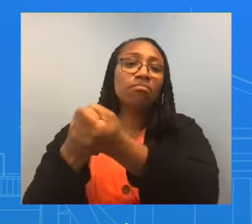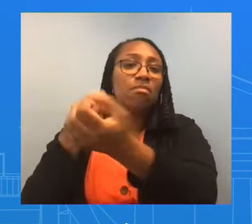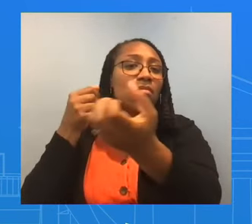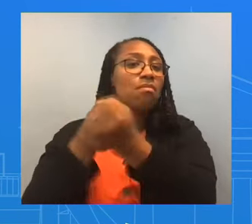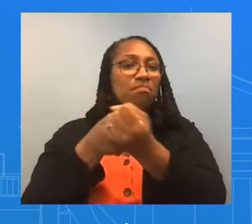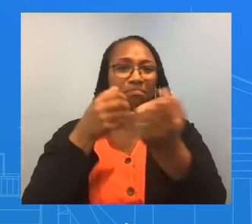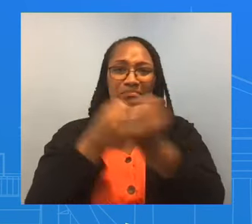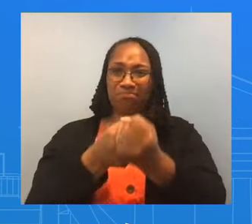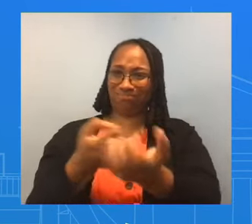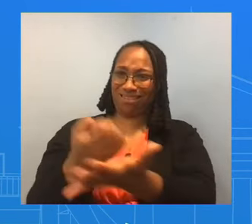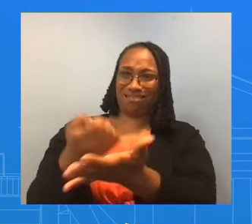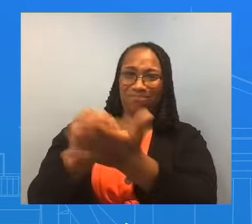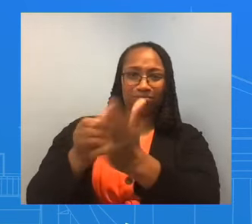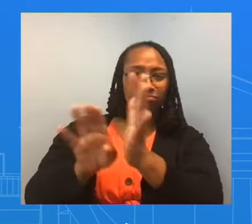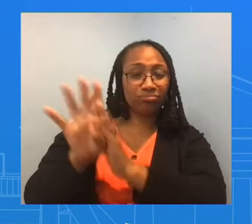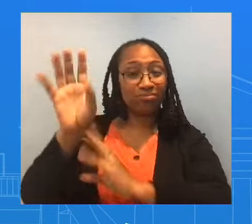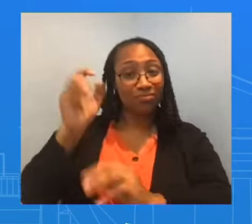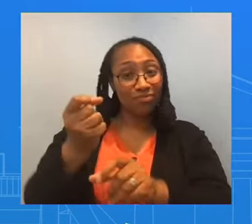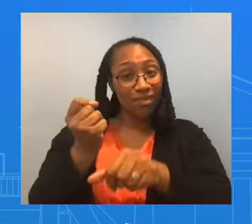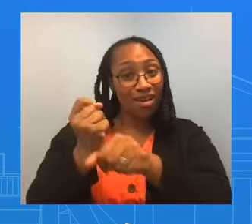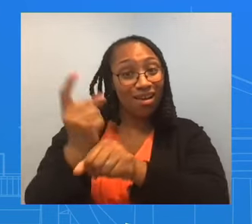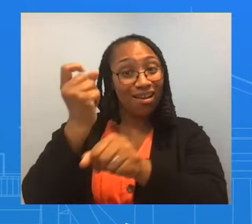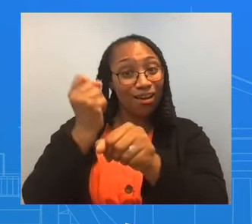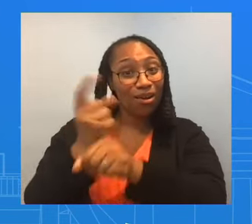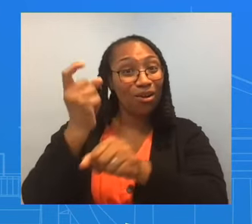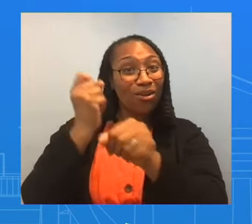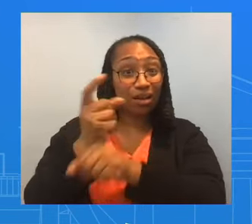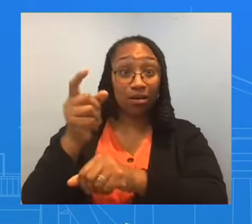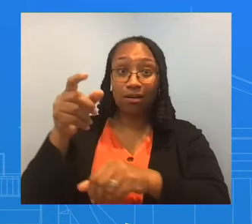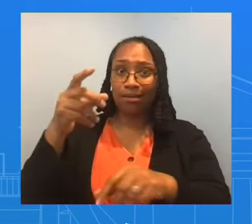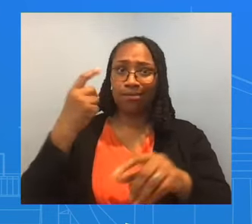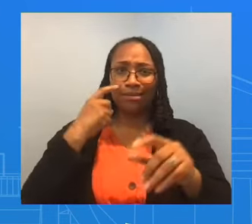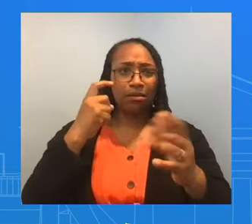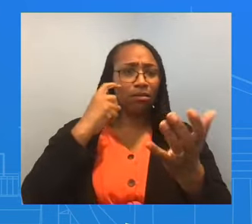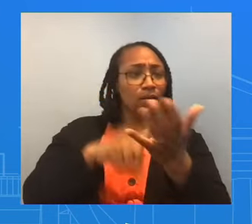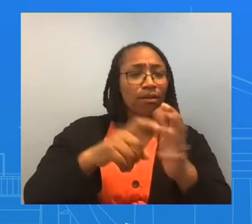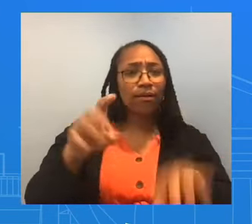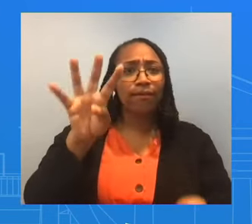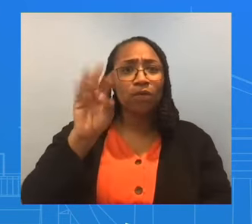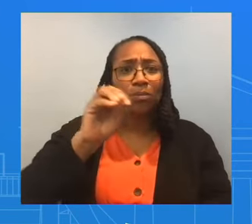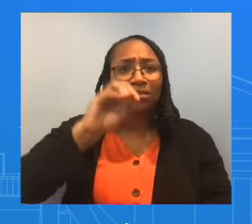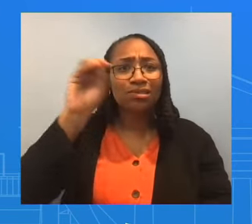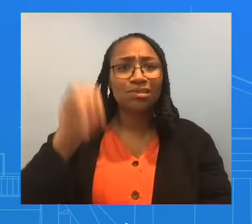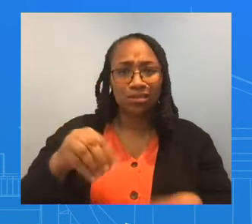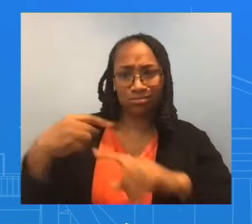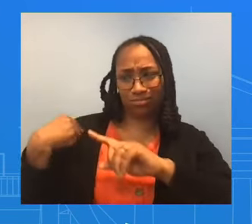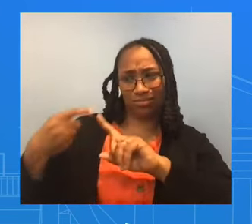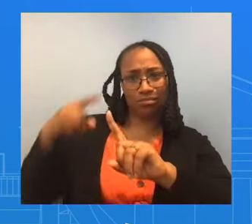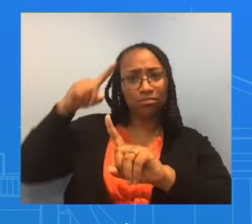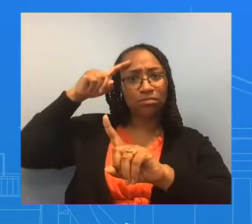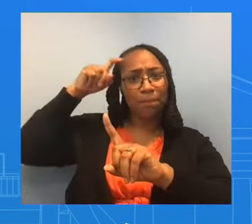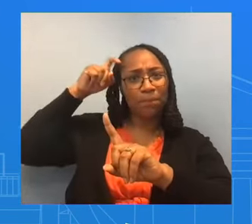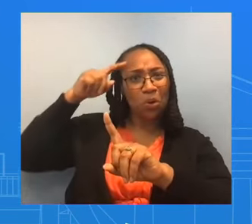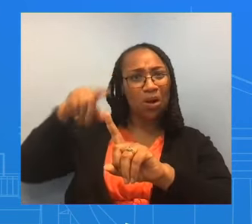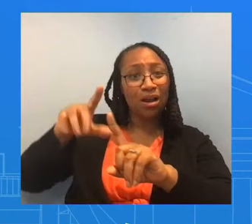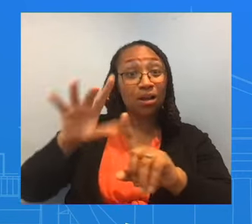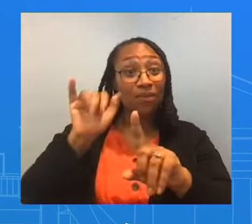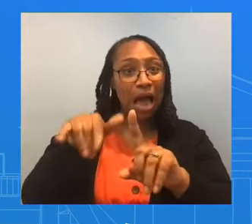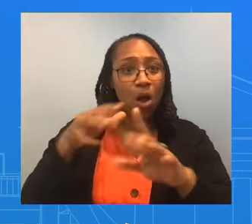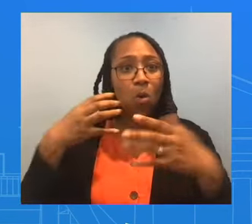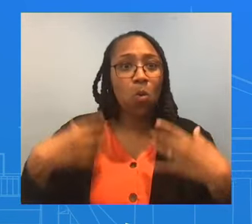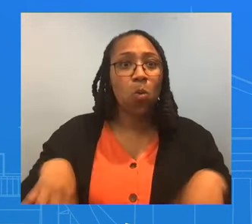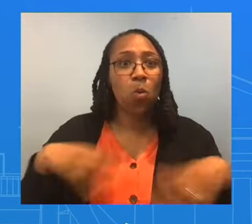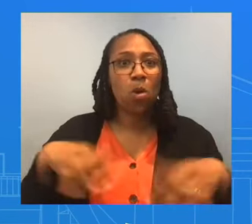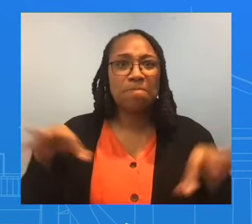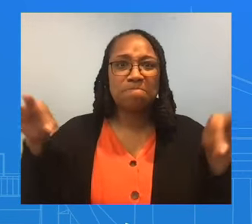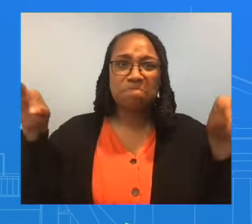row, down more than 40% since last summer. So that is incredibly important as we talk about lowering costs. And look, in addition,